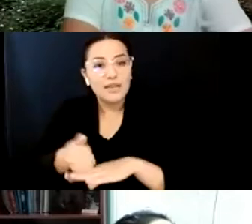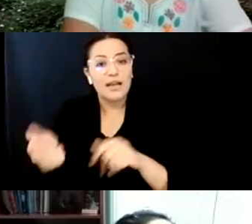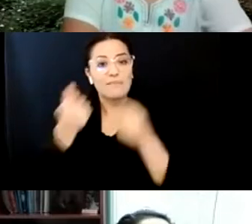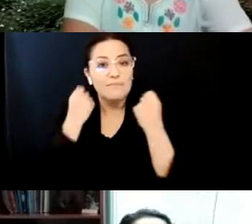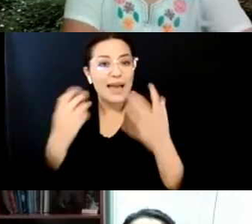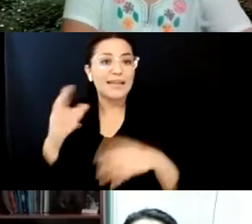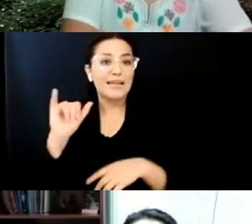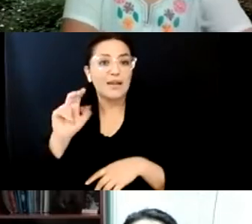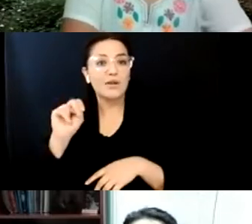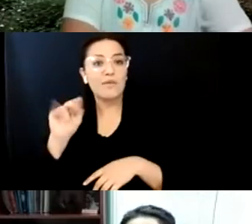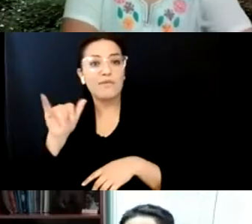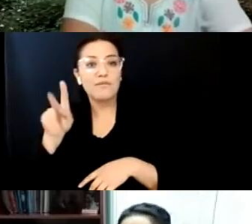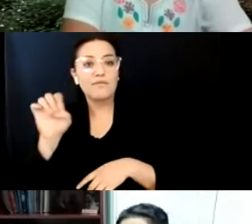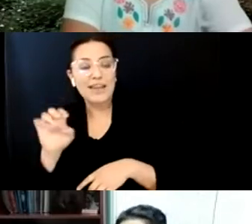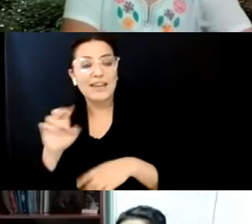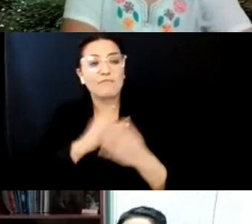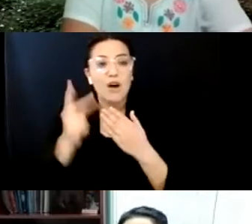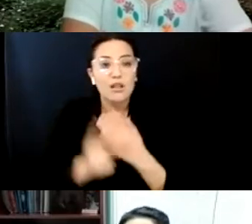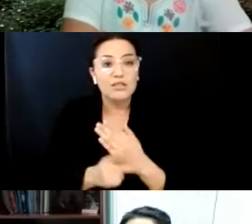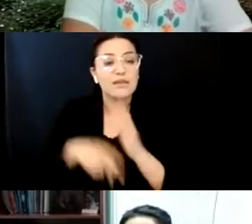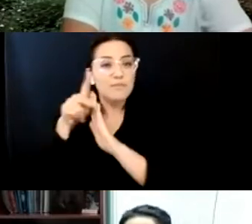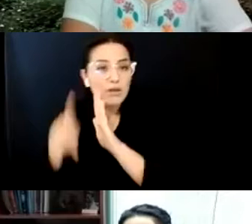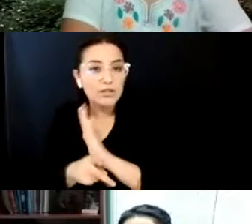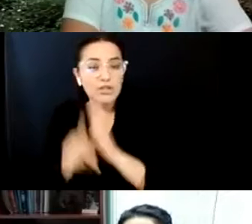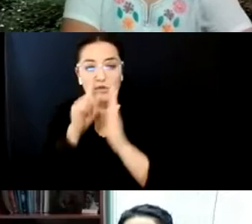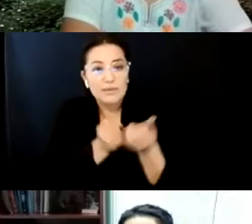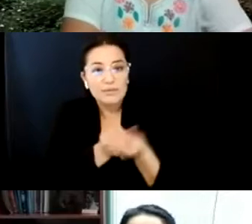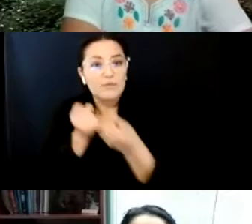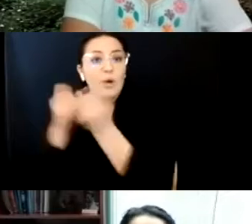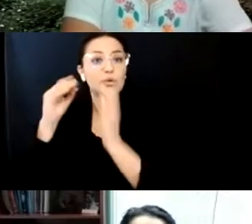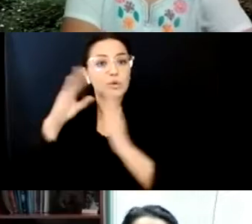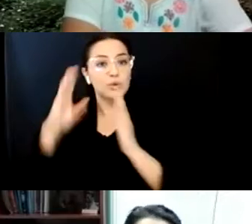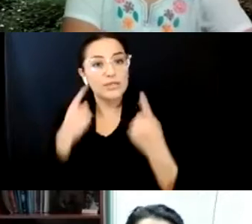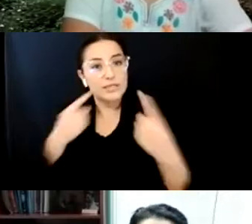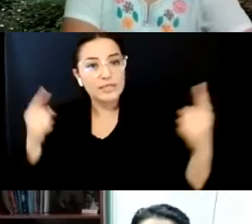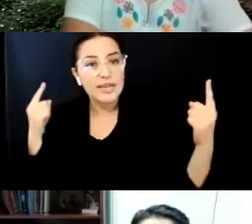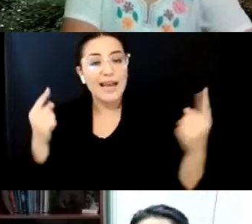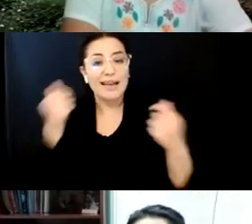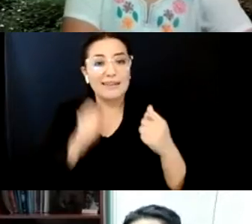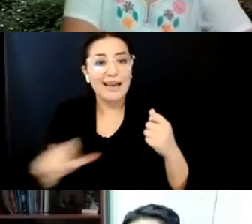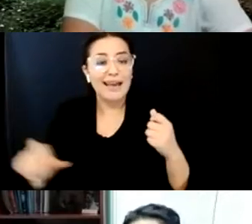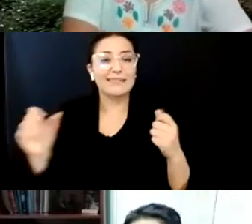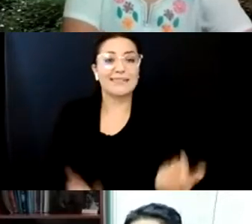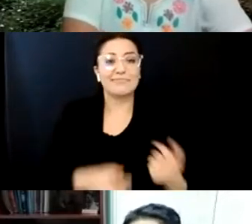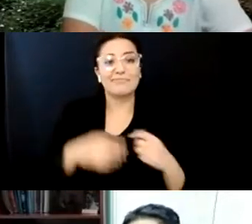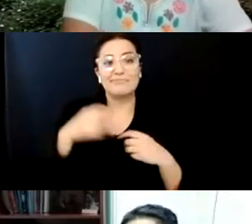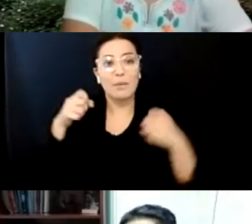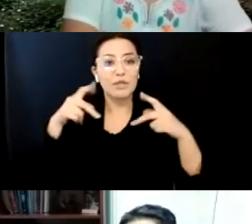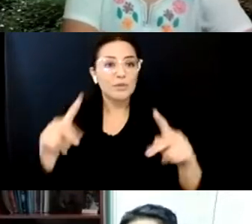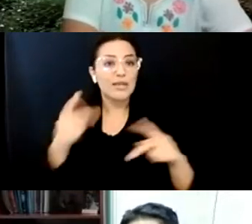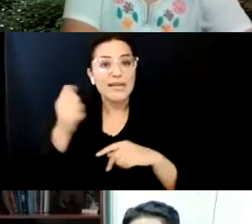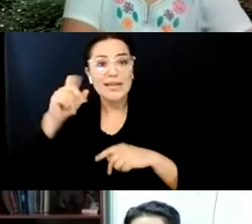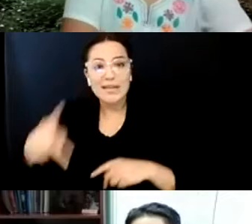practices, policies, and programming that promote student achievement, eliminate opportunity gaps, and encourage timely